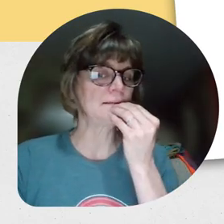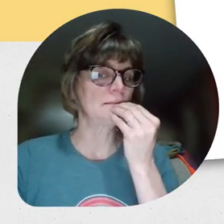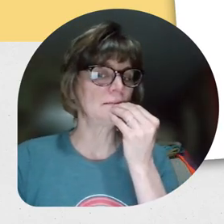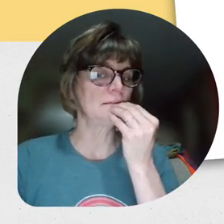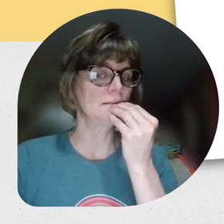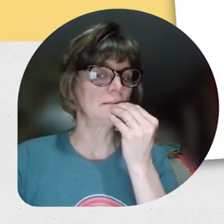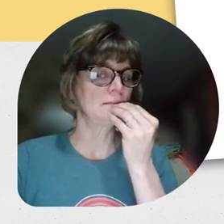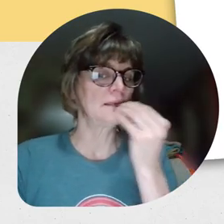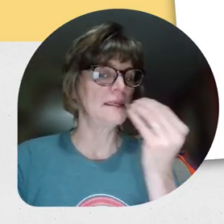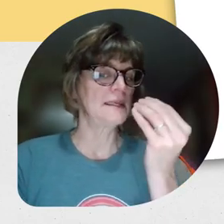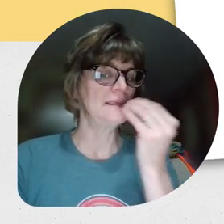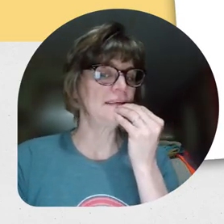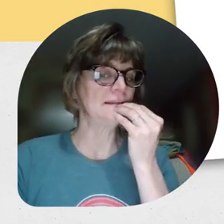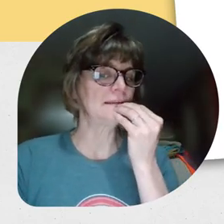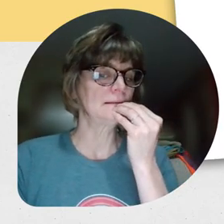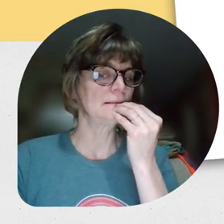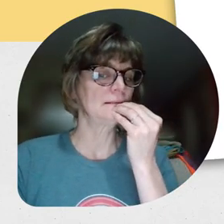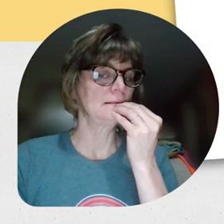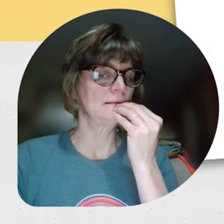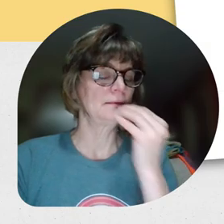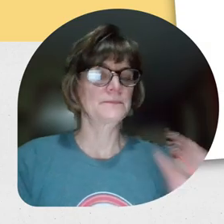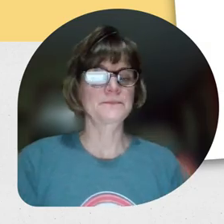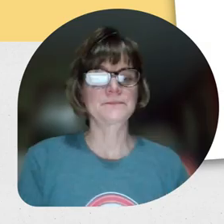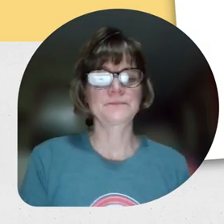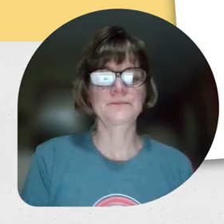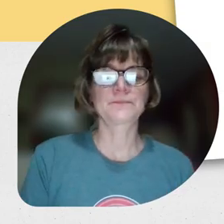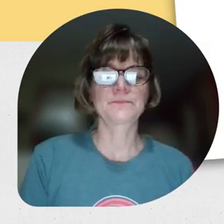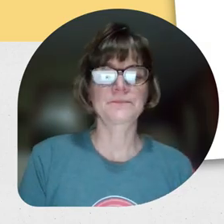Eat. Eat.